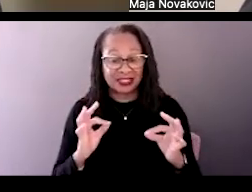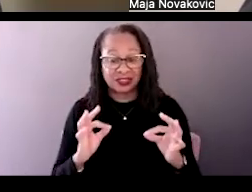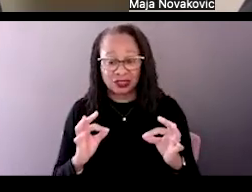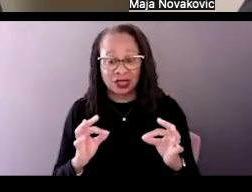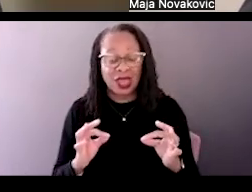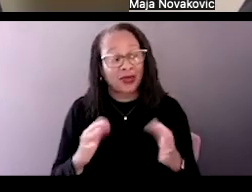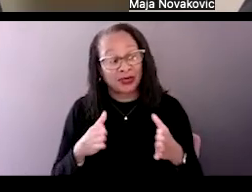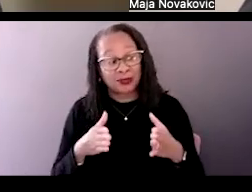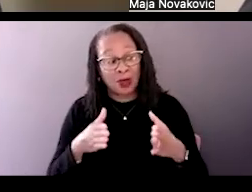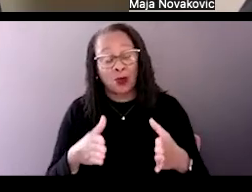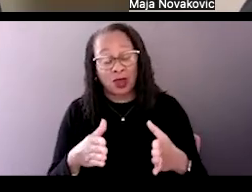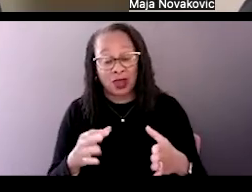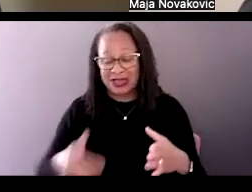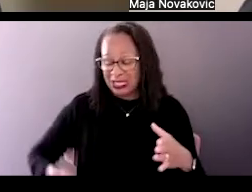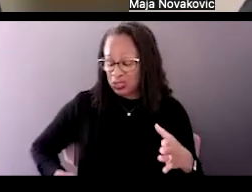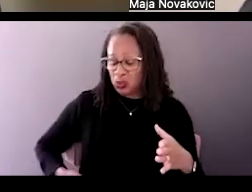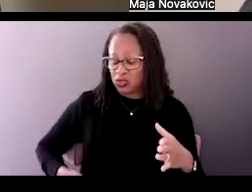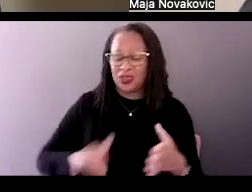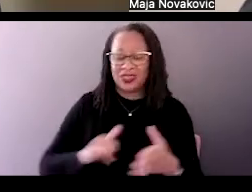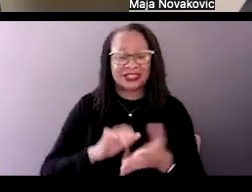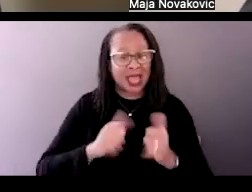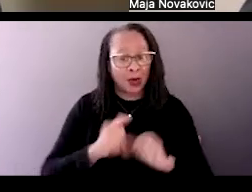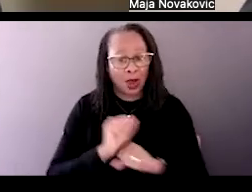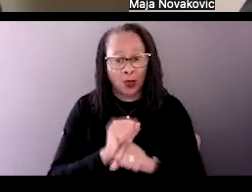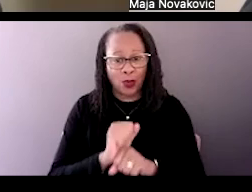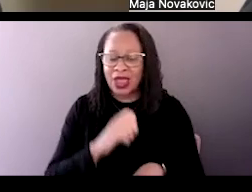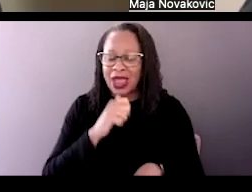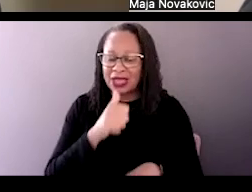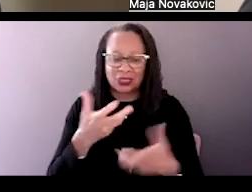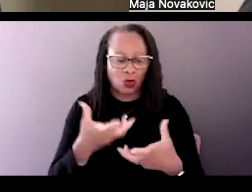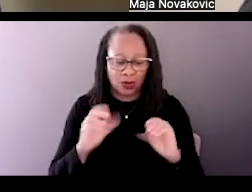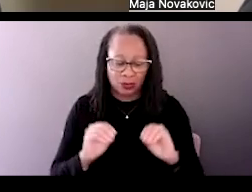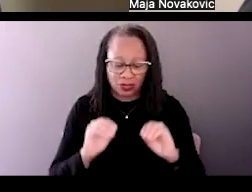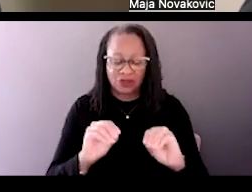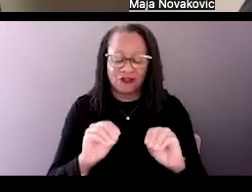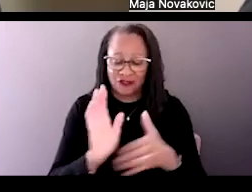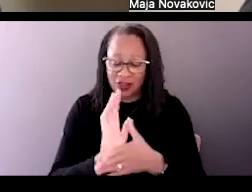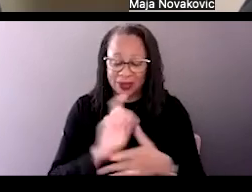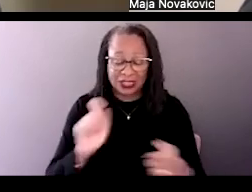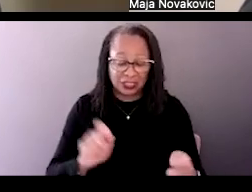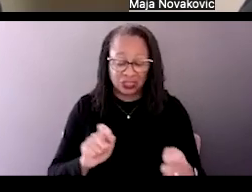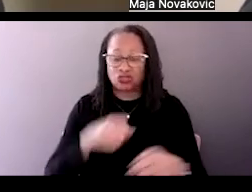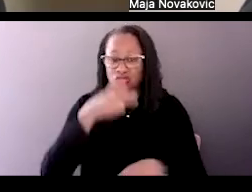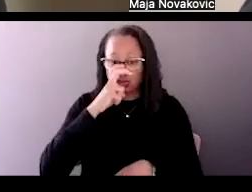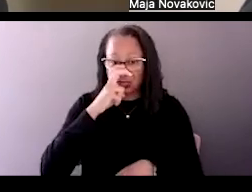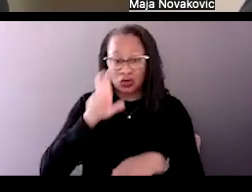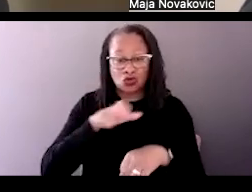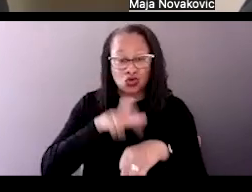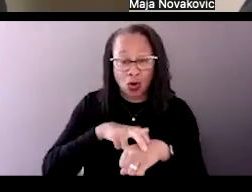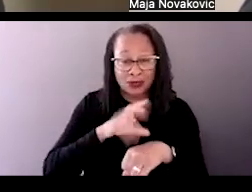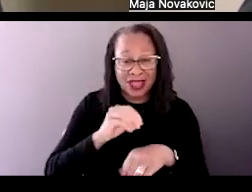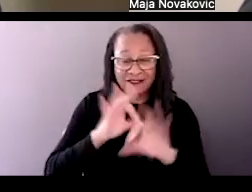support, I didn't want to put the film in the strict norms and forms.